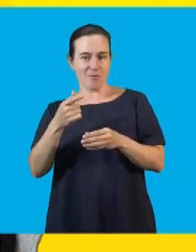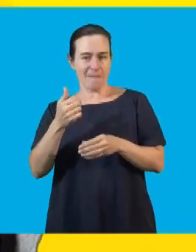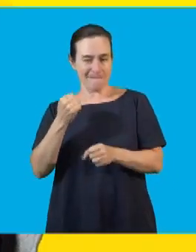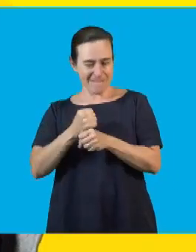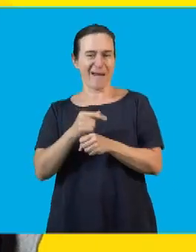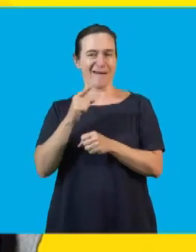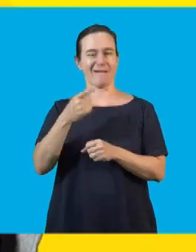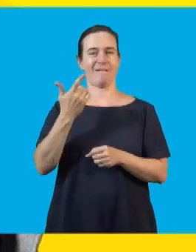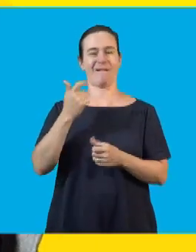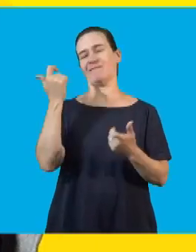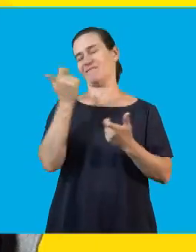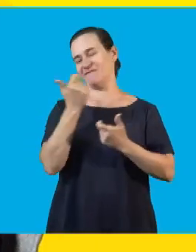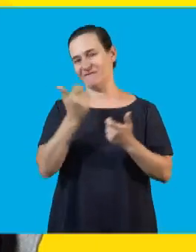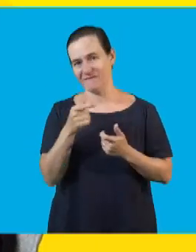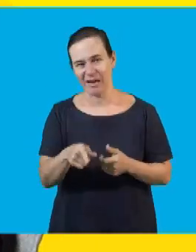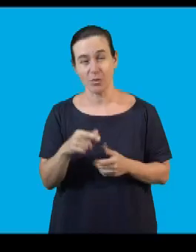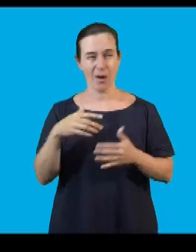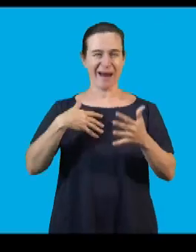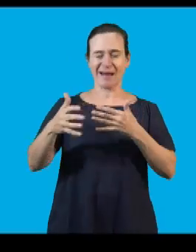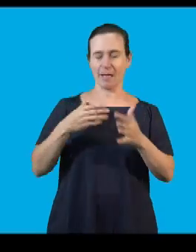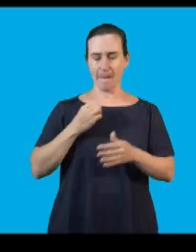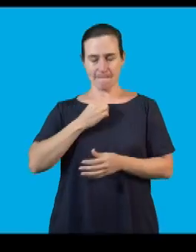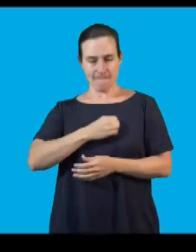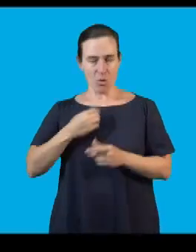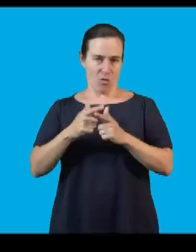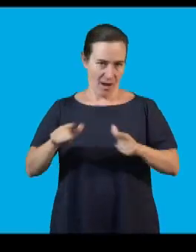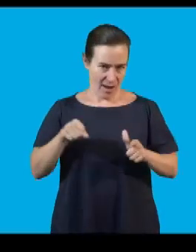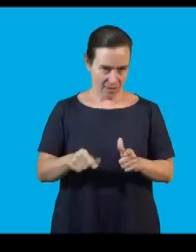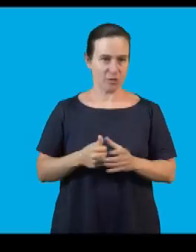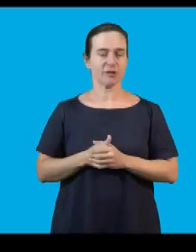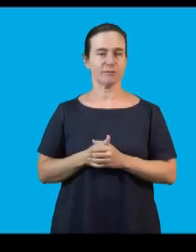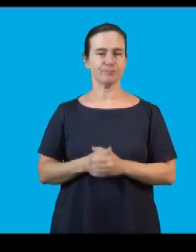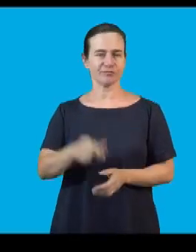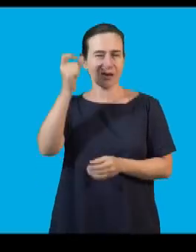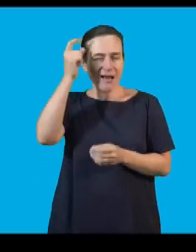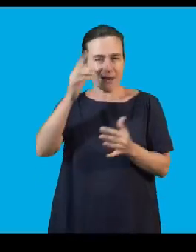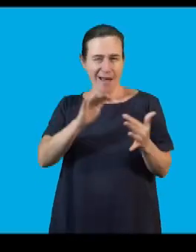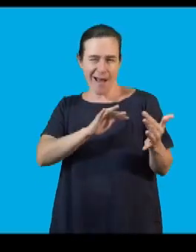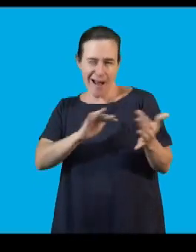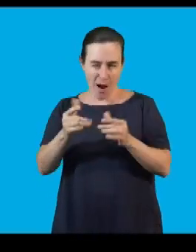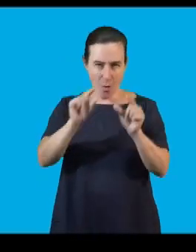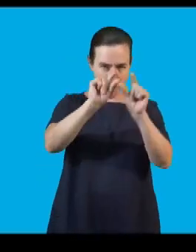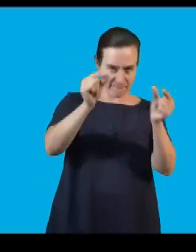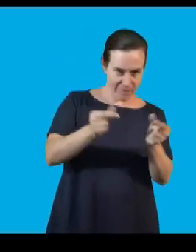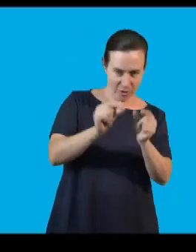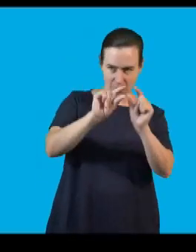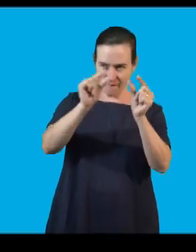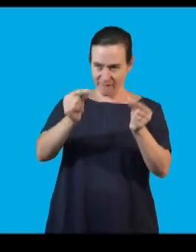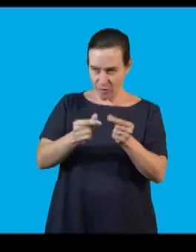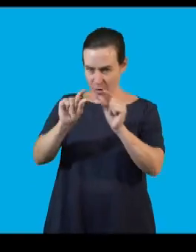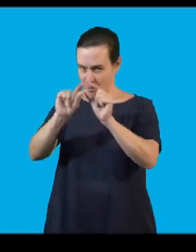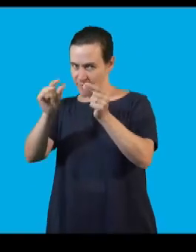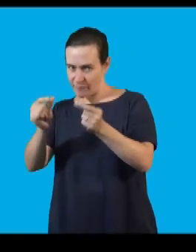to the humor as well as the emotive language that the cartoonist uses. Understand how the frames